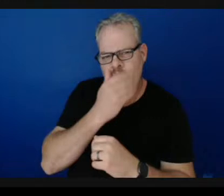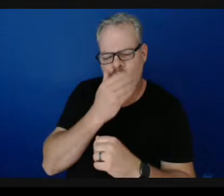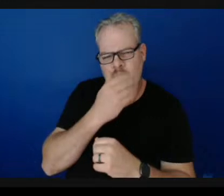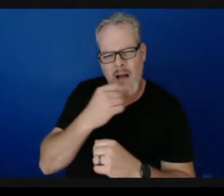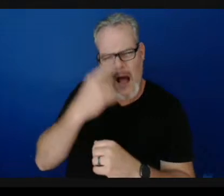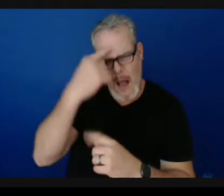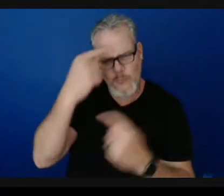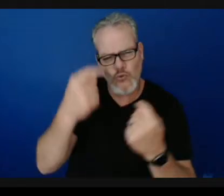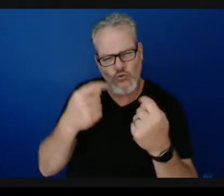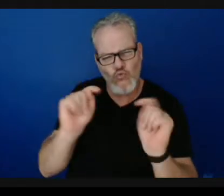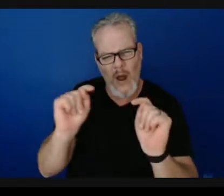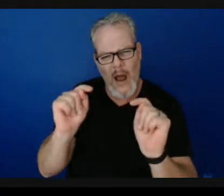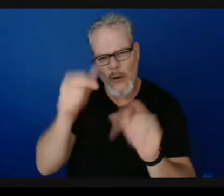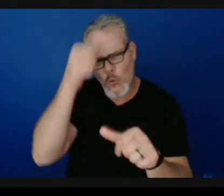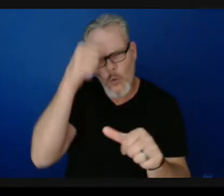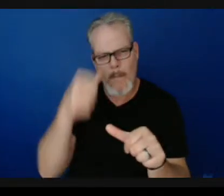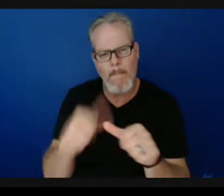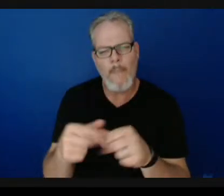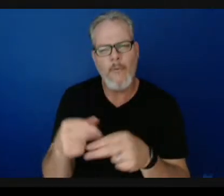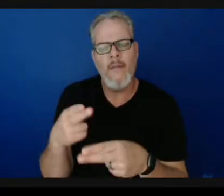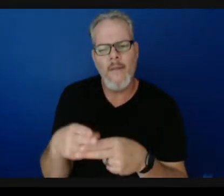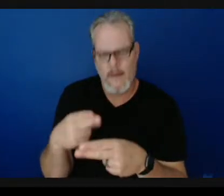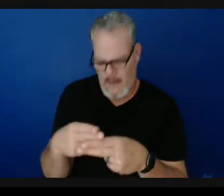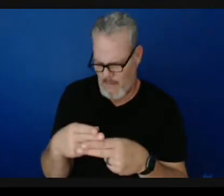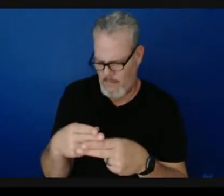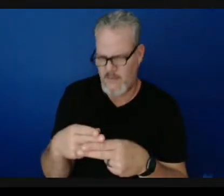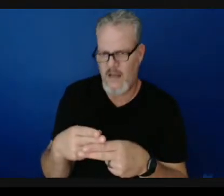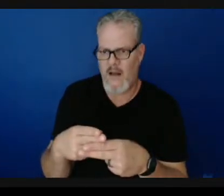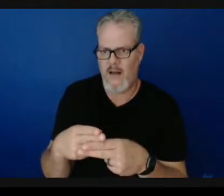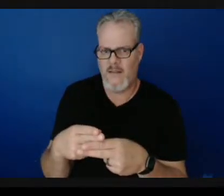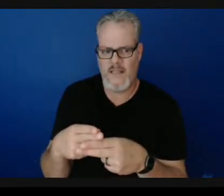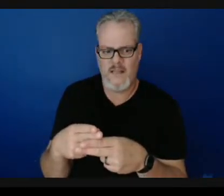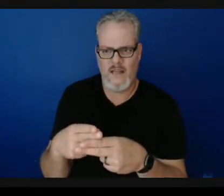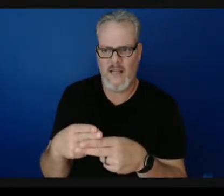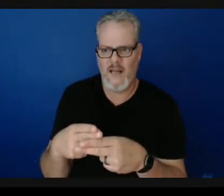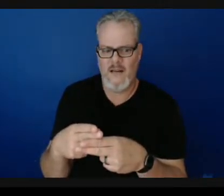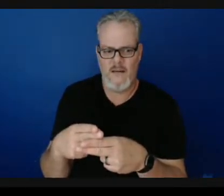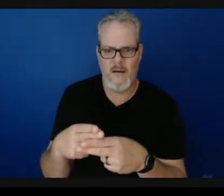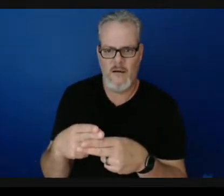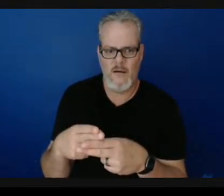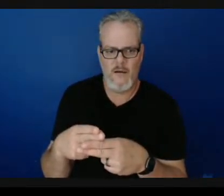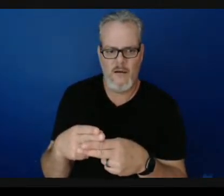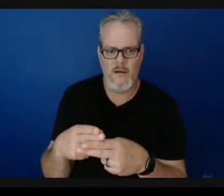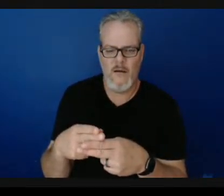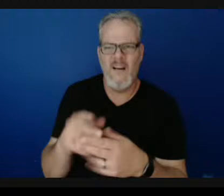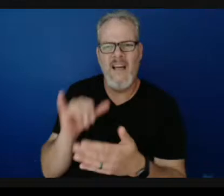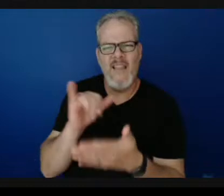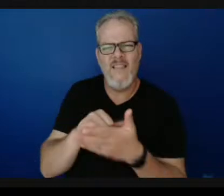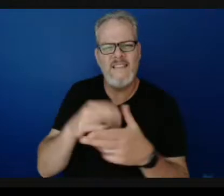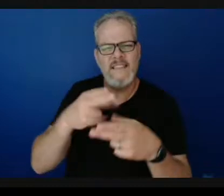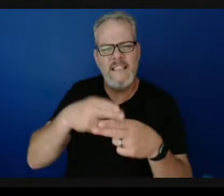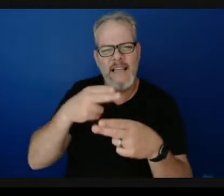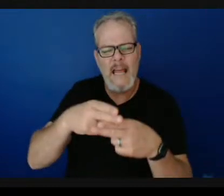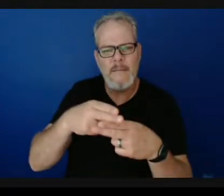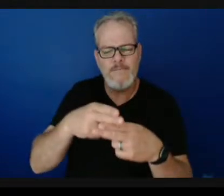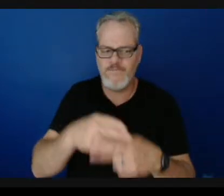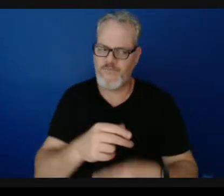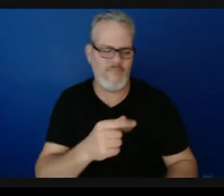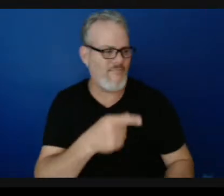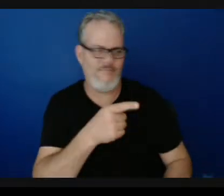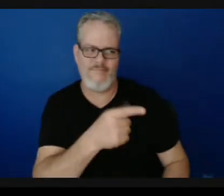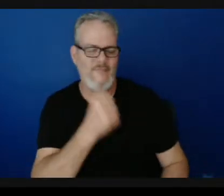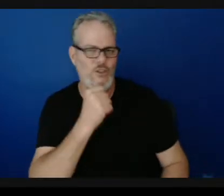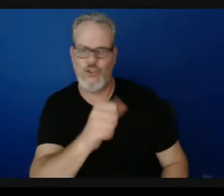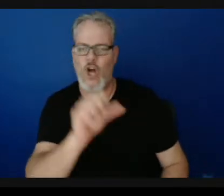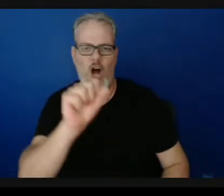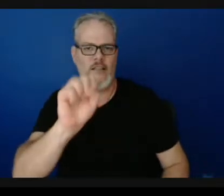of what is it? The bird, the white bird that lives in the walls of the caldera. That's not the